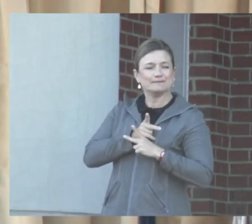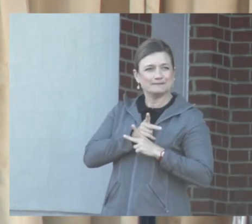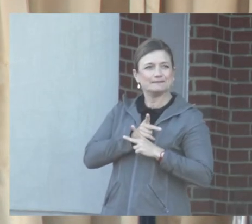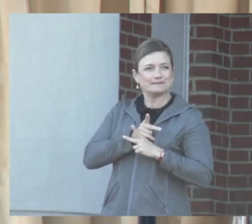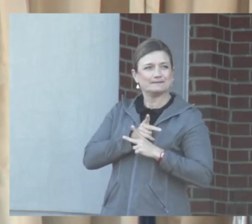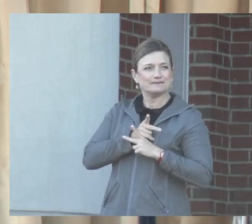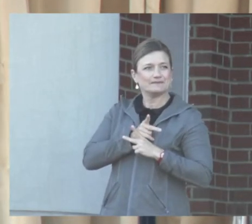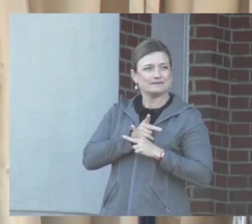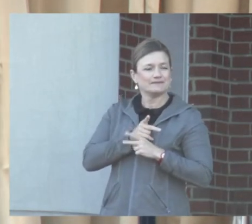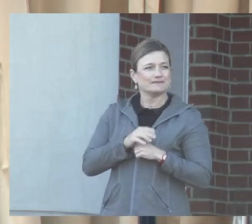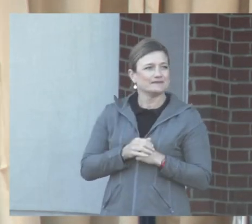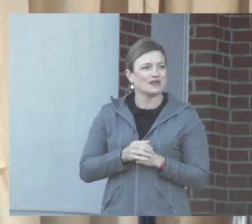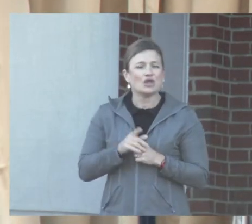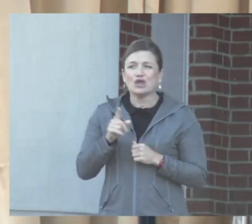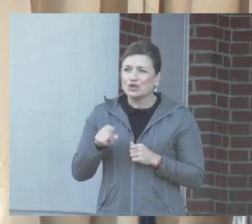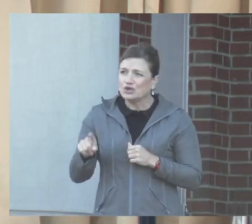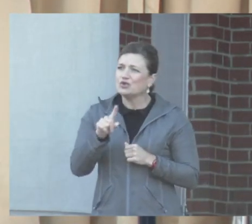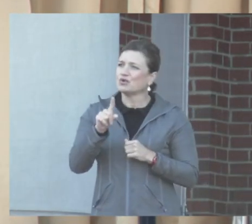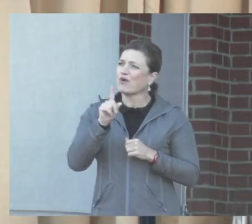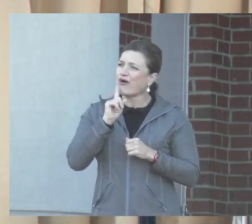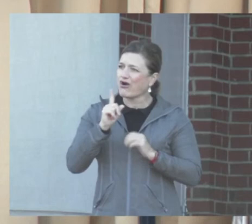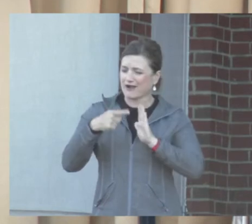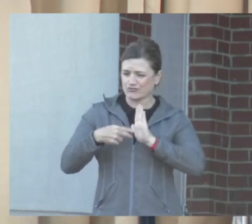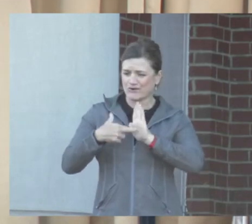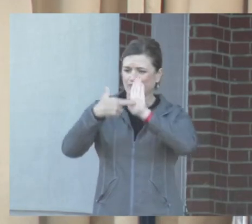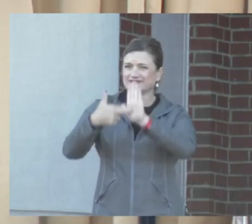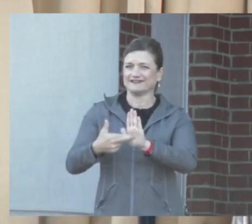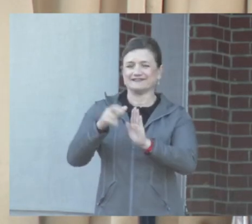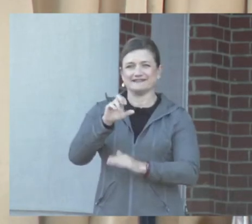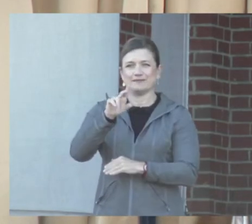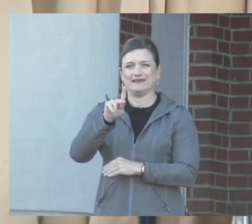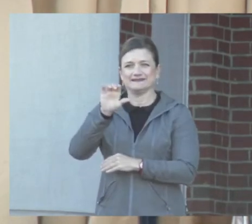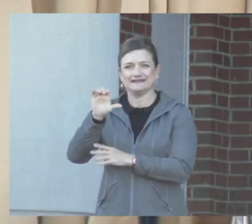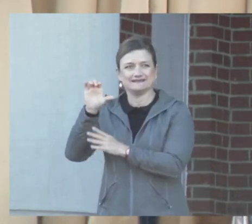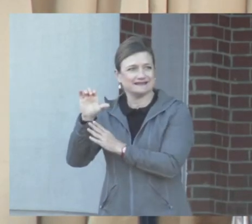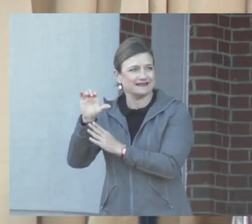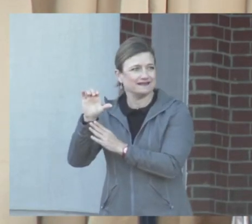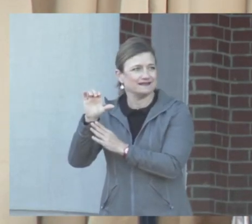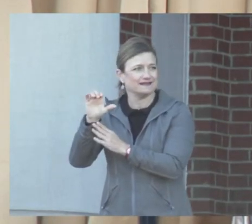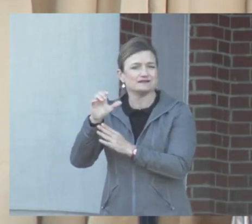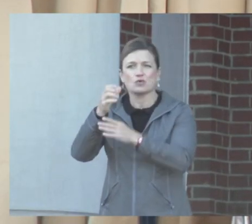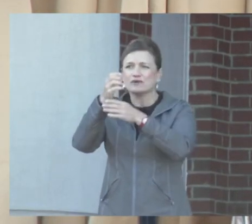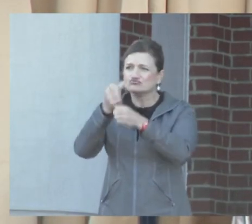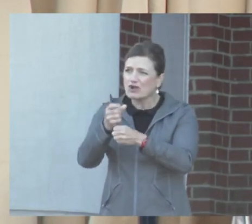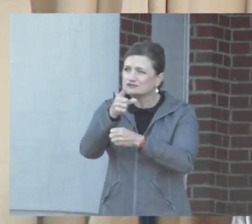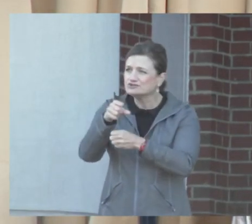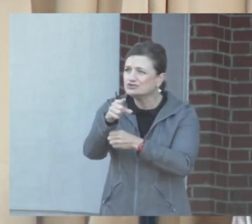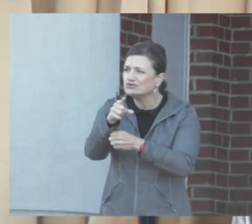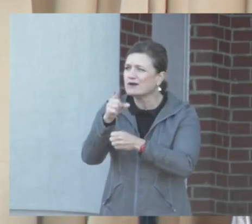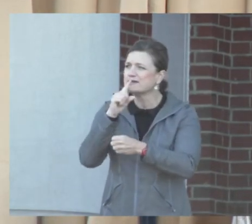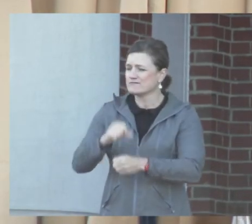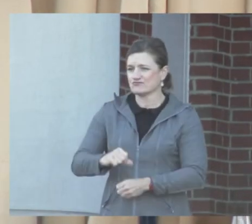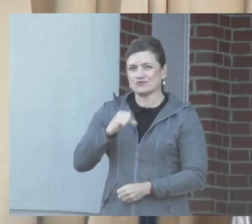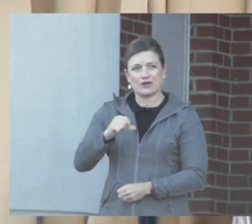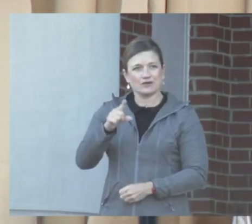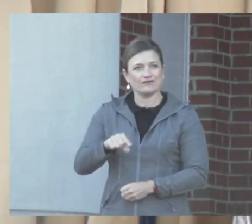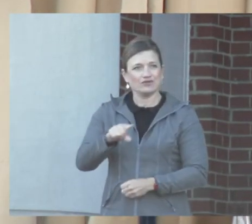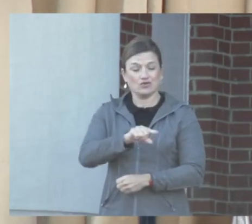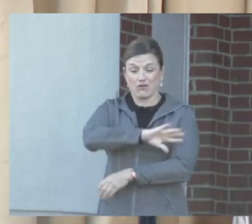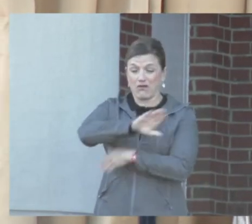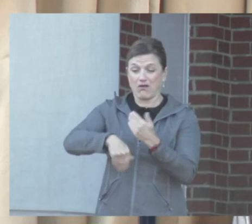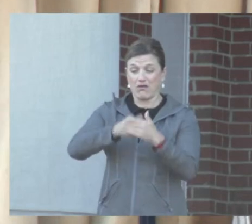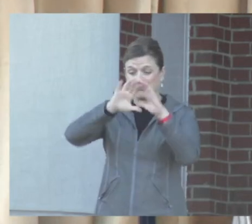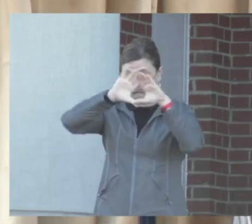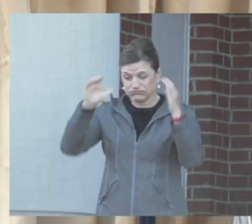you wear the brand of Central Piedmont. And we entrust that to you, and we are proud of you. All combined, this class